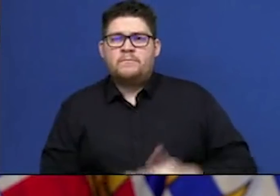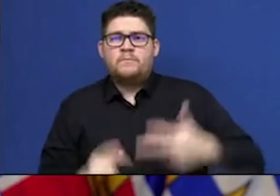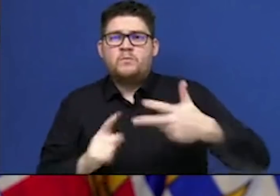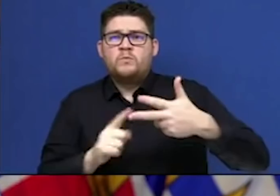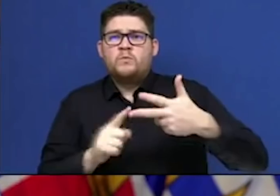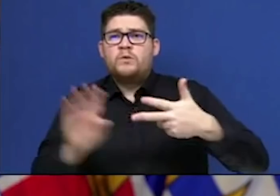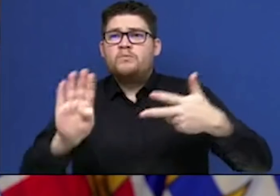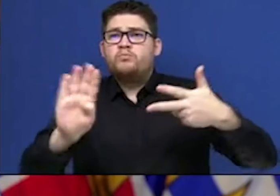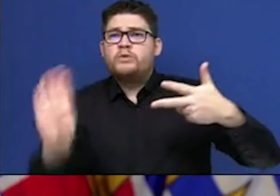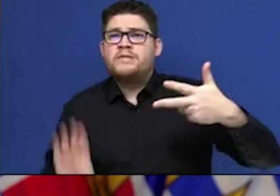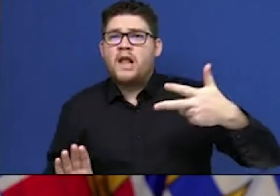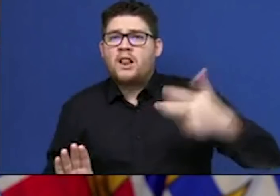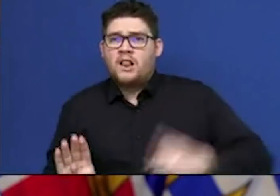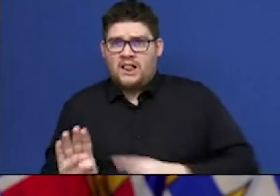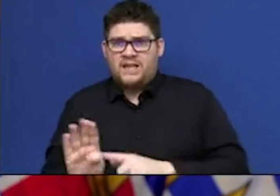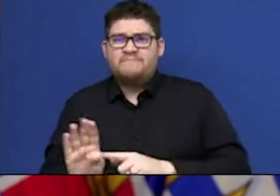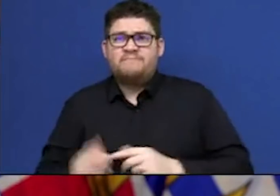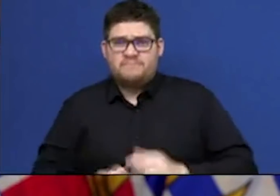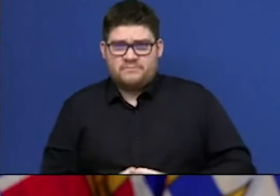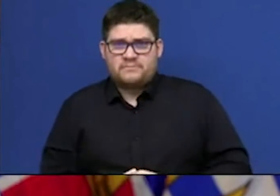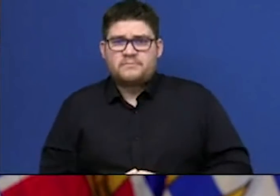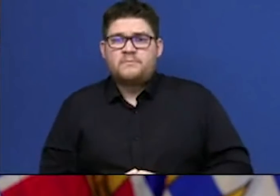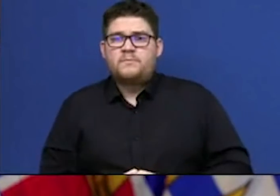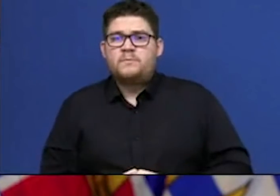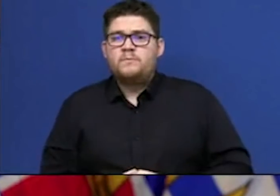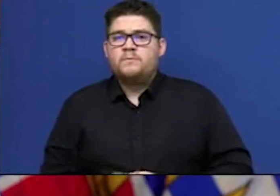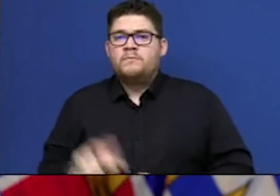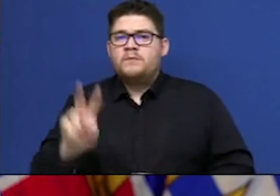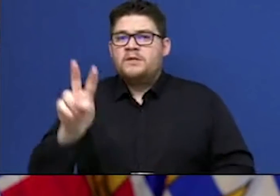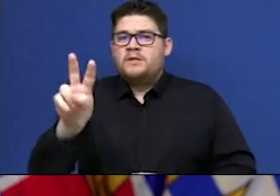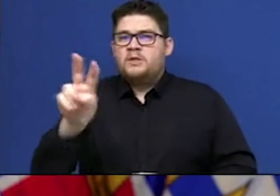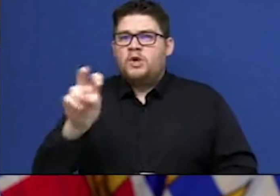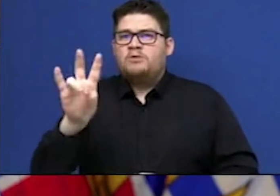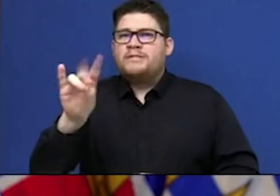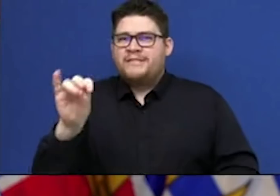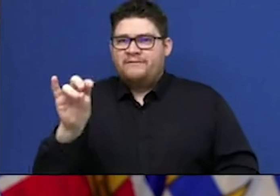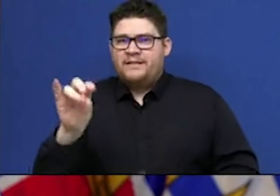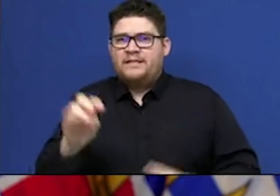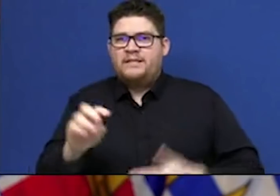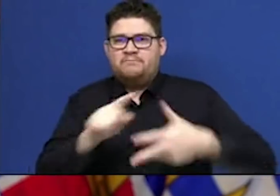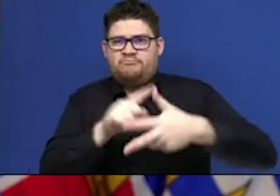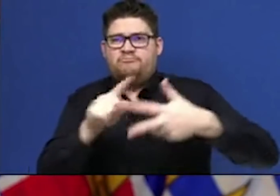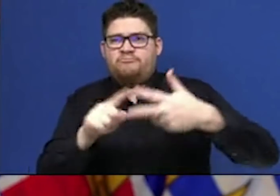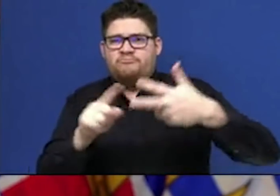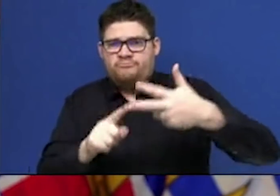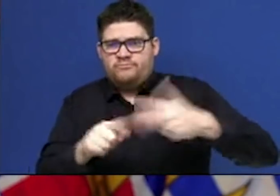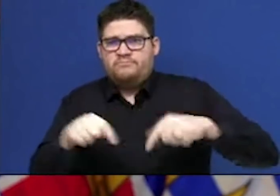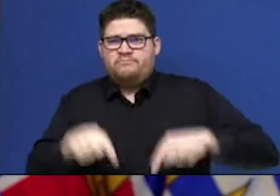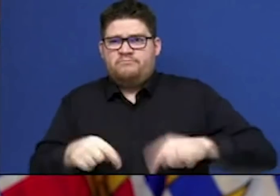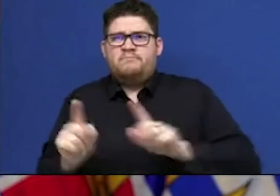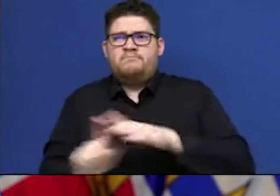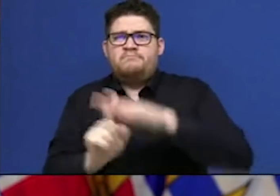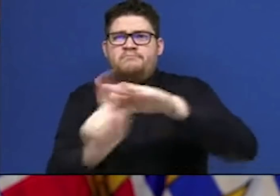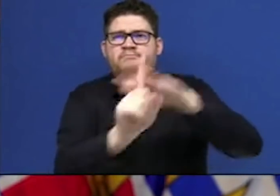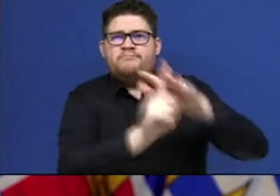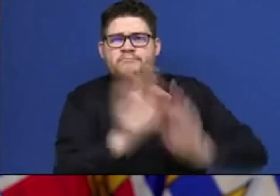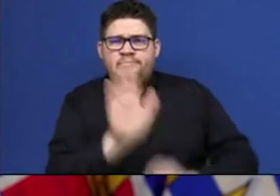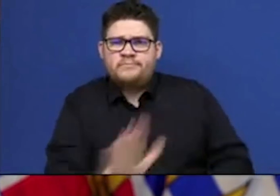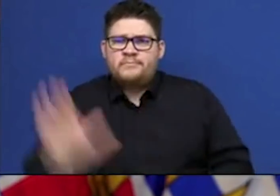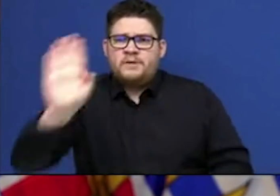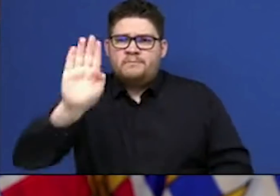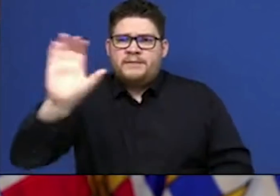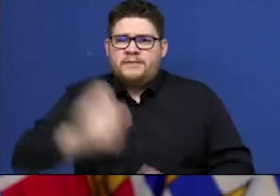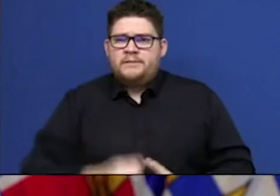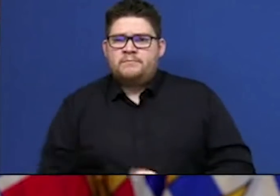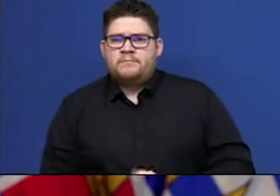B1351, remains fairly low at 48, but also of concern, we've seen an increase in the P1, or the variant that's associated